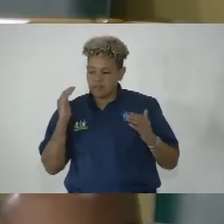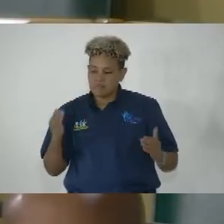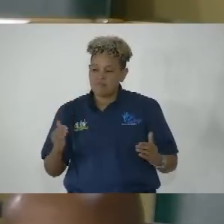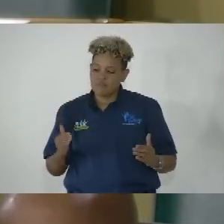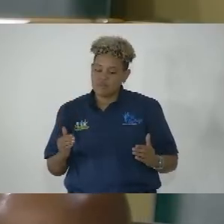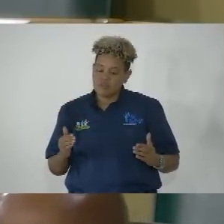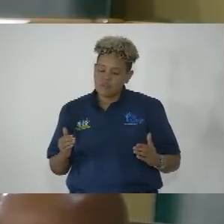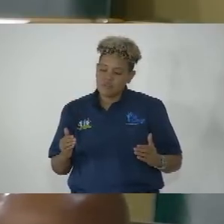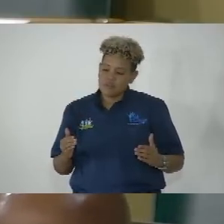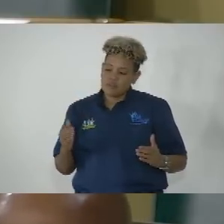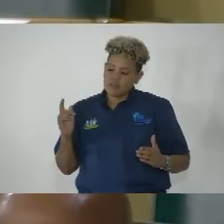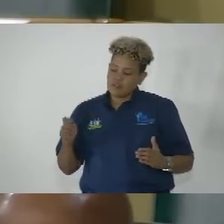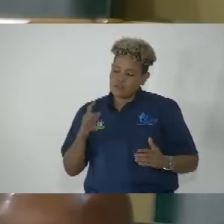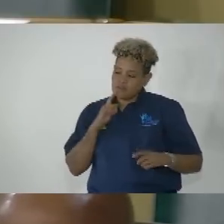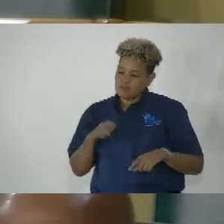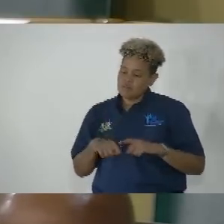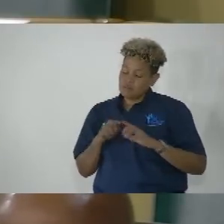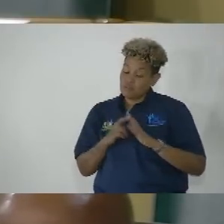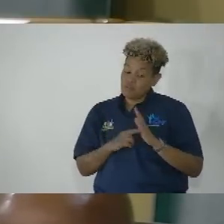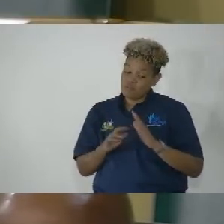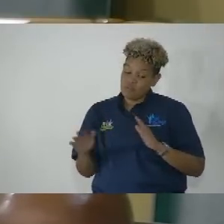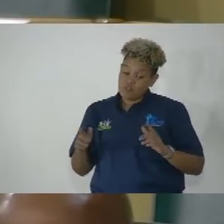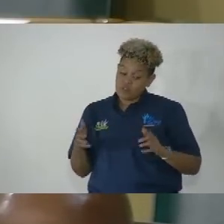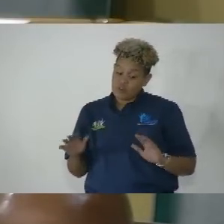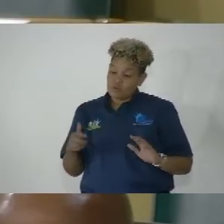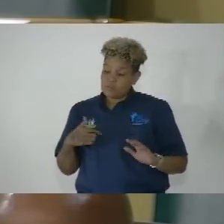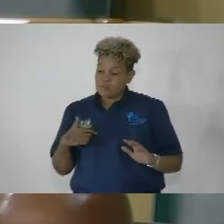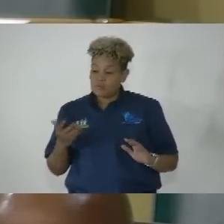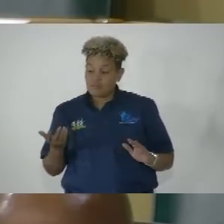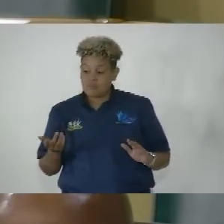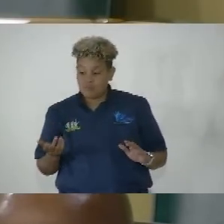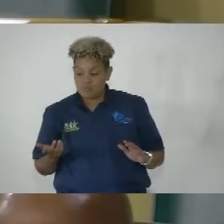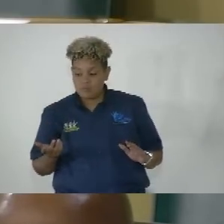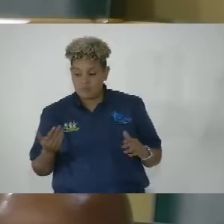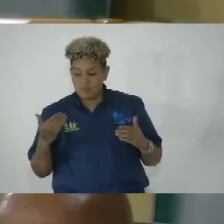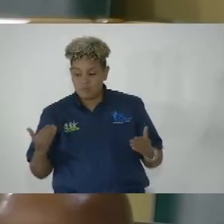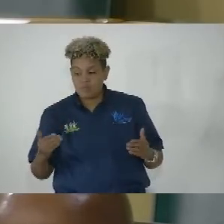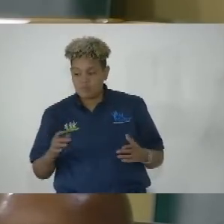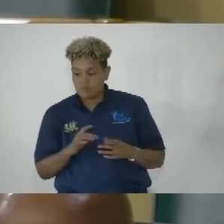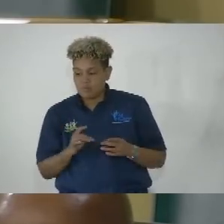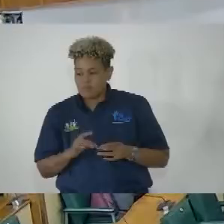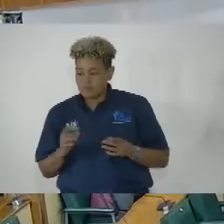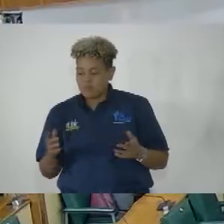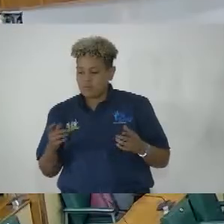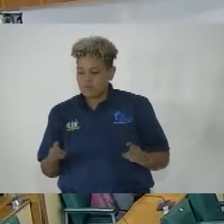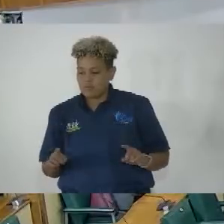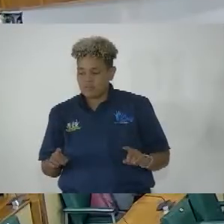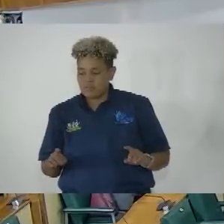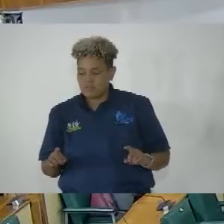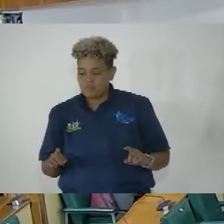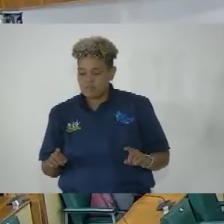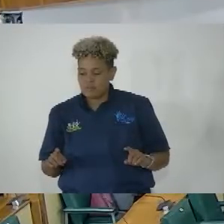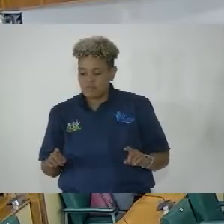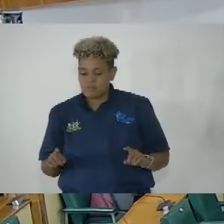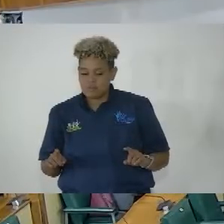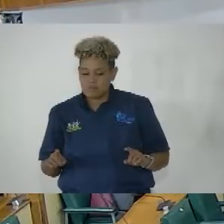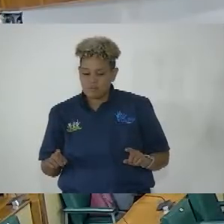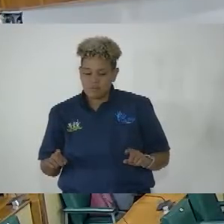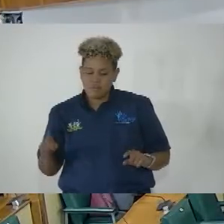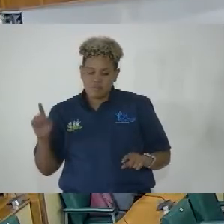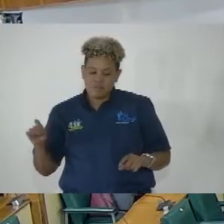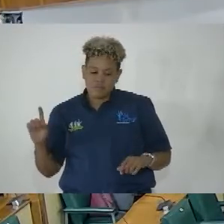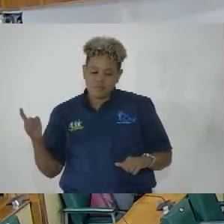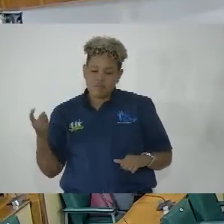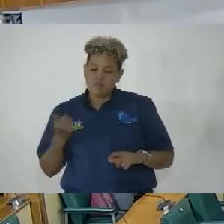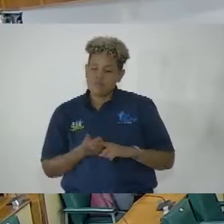I asked for suspension of standing orders to allow me to move a motion. Okay, so the question, first